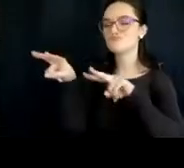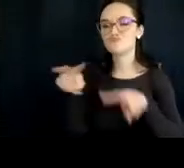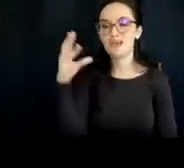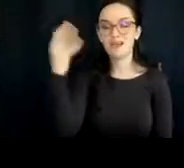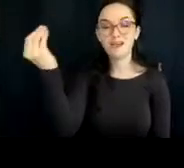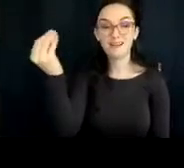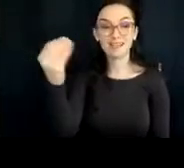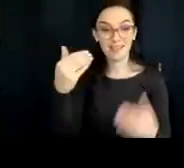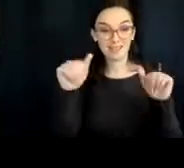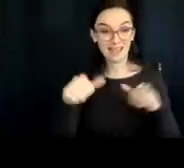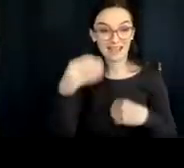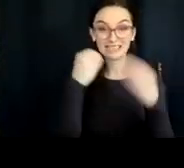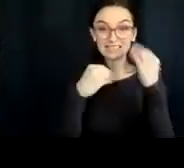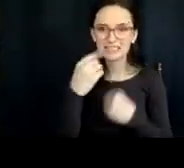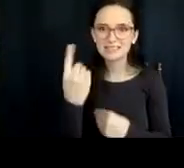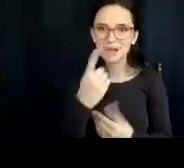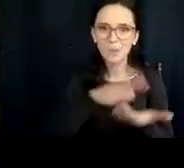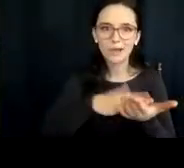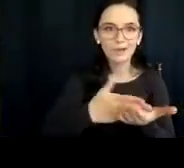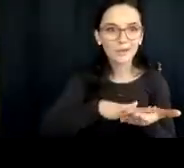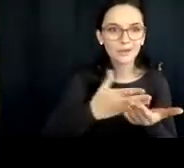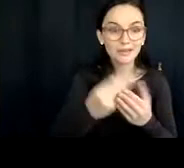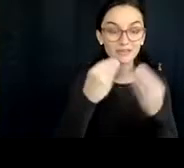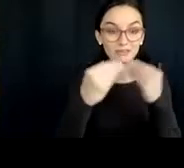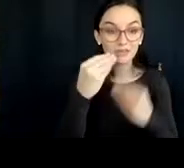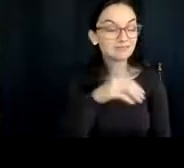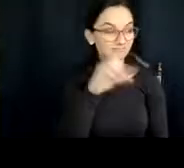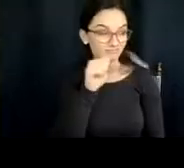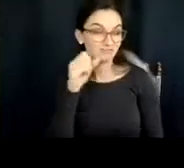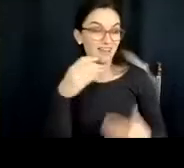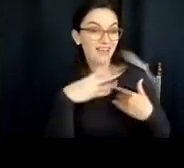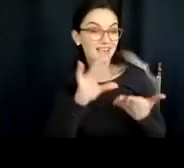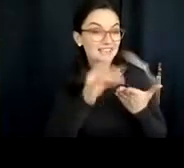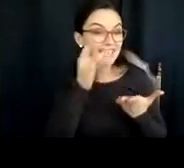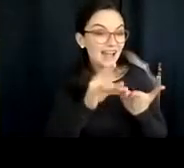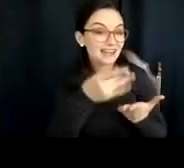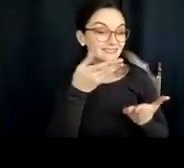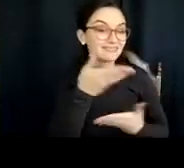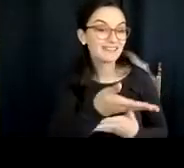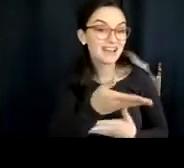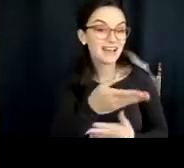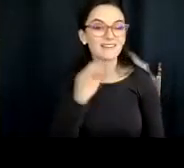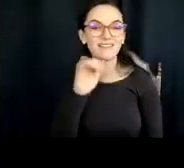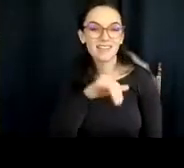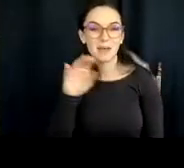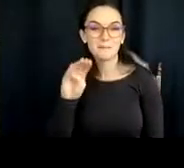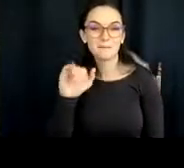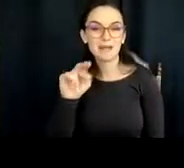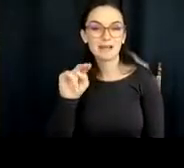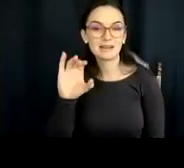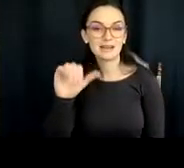here preparing meals. Right, there's snacks there. Wow. That mannequin will have the uniform that we're